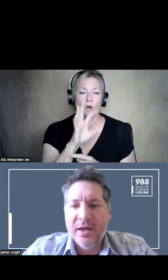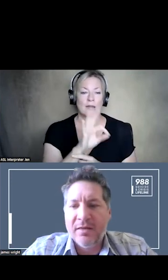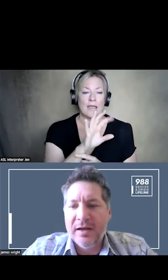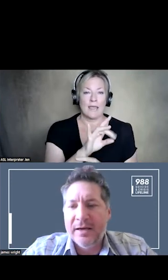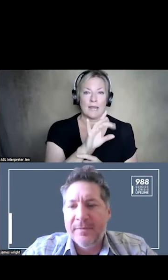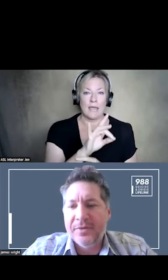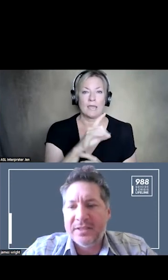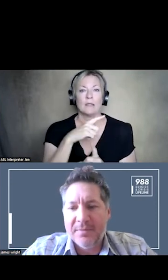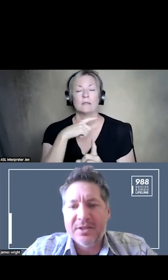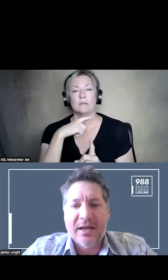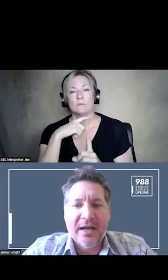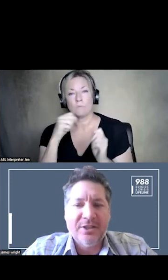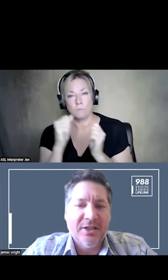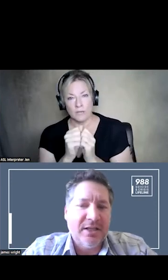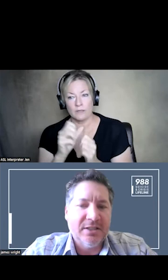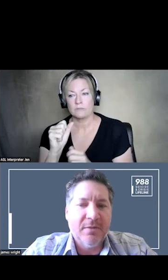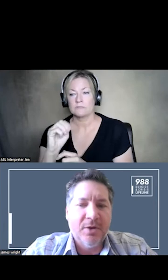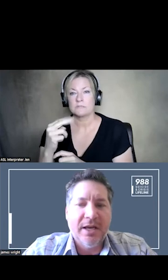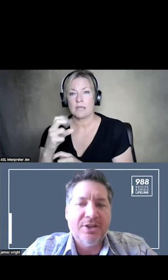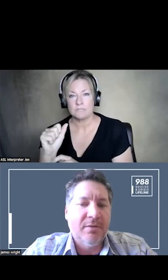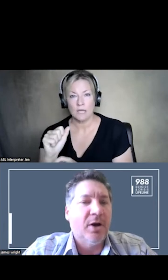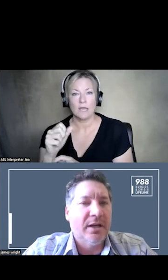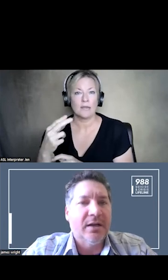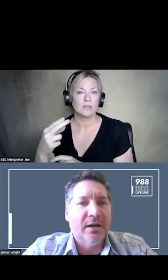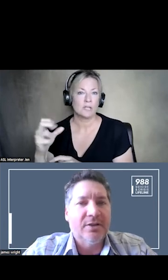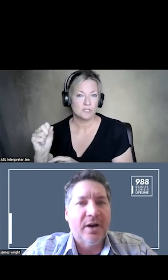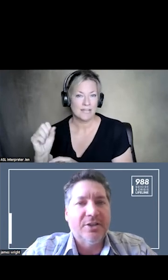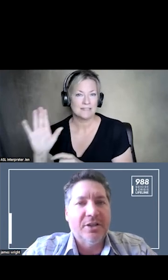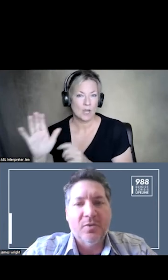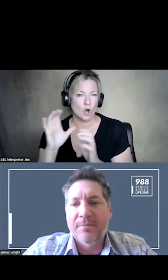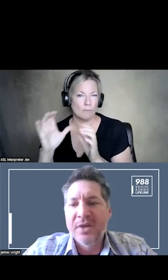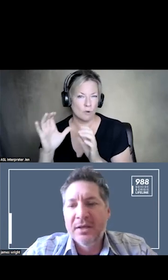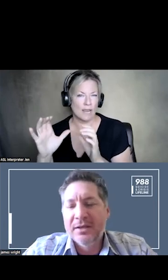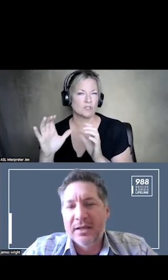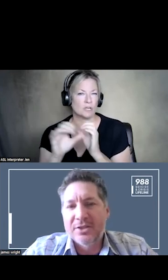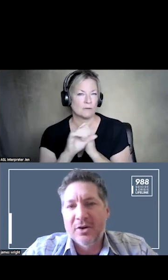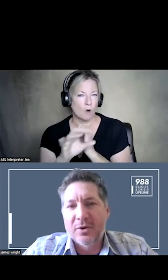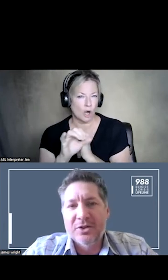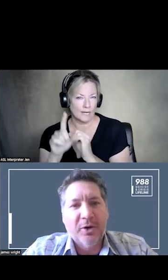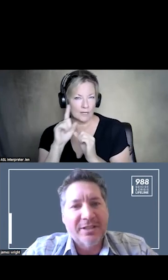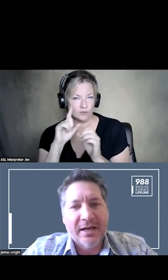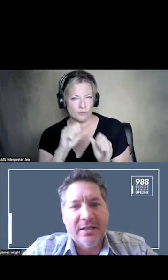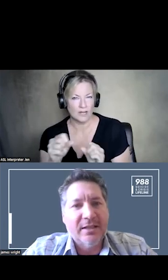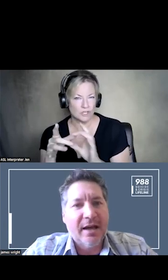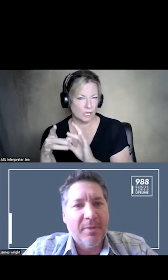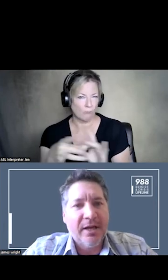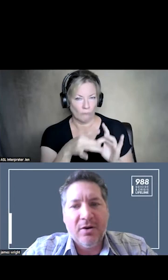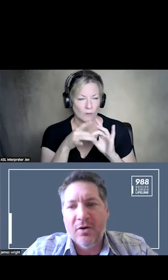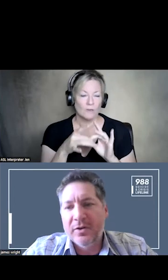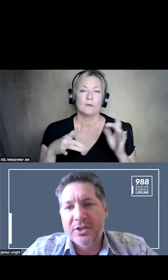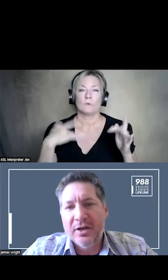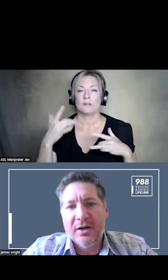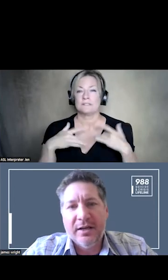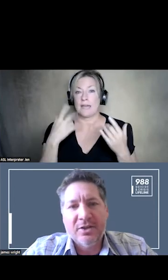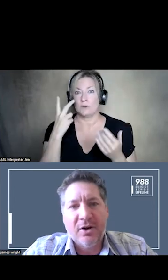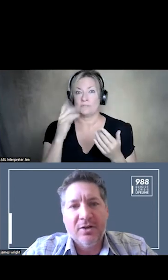conjunction with SAMHSA and HHS's communication and marketing strategy as well. And so we're super excited to see that build out over